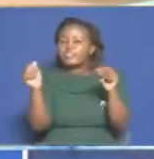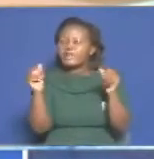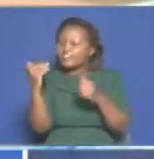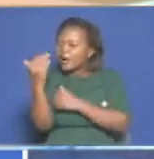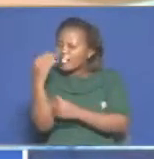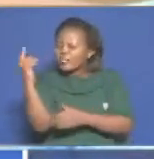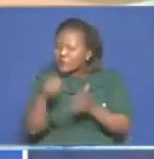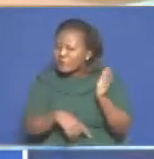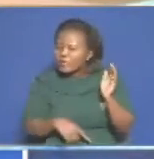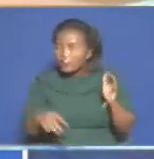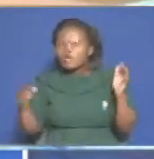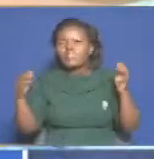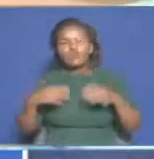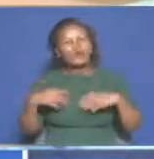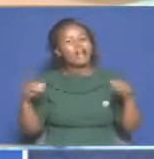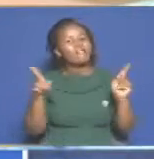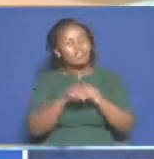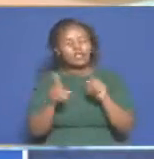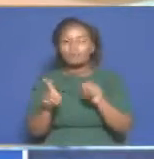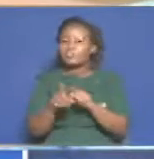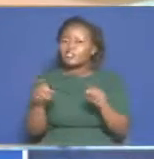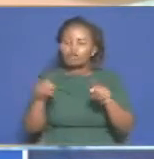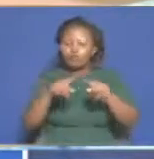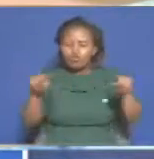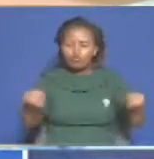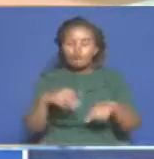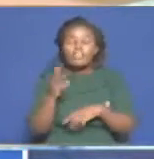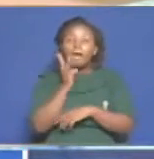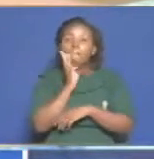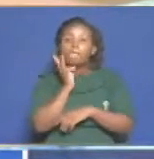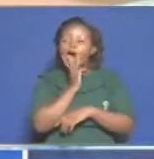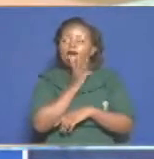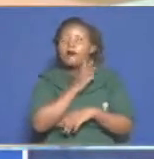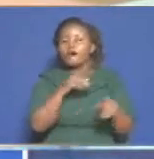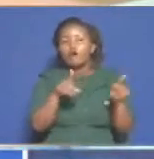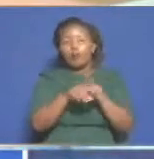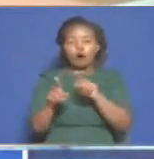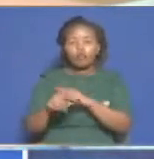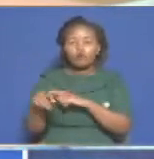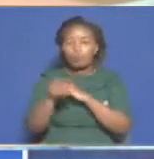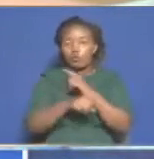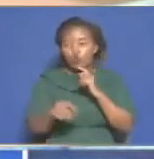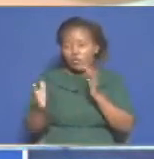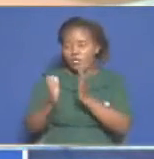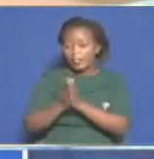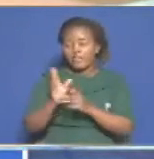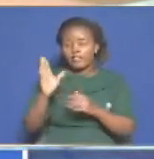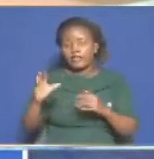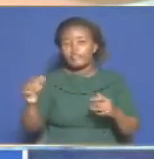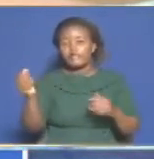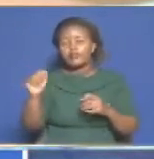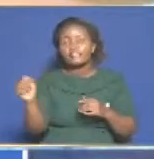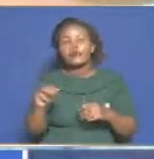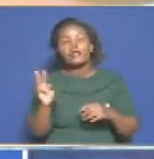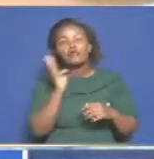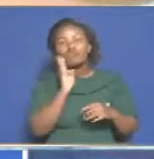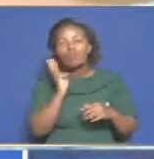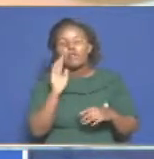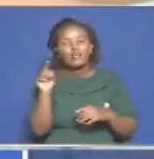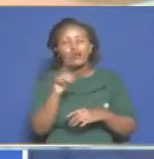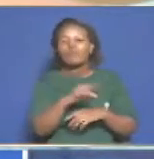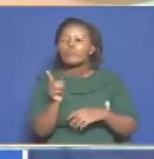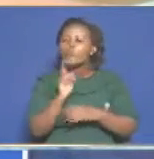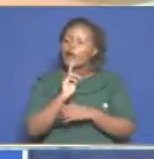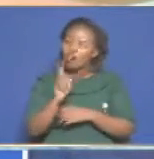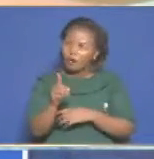have similar dams as Kobebe in Kenya? And we were directed together with the CS Water to ensure we